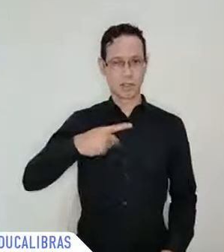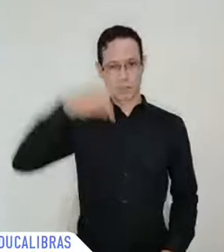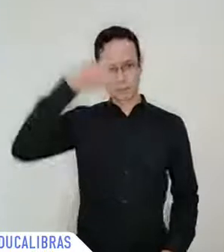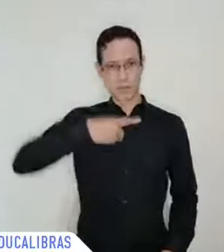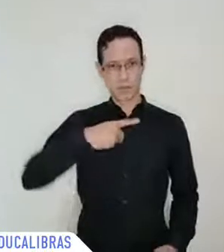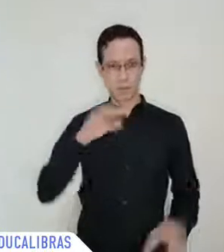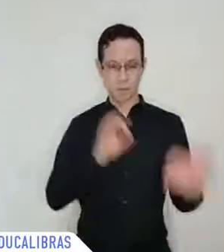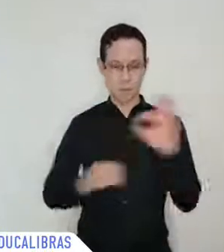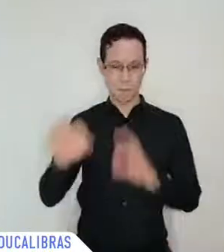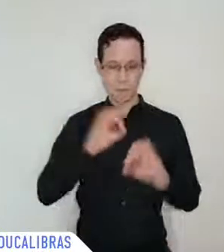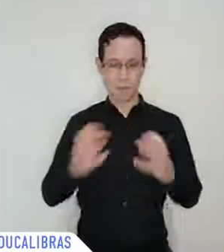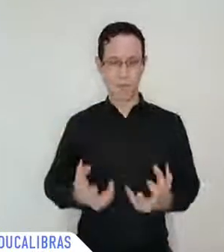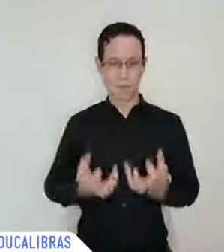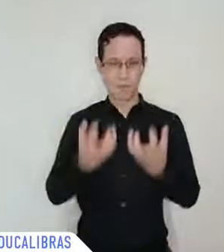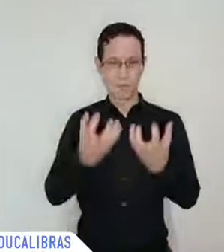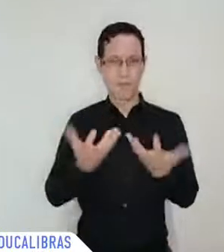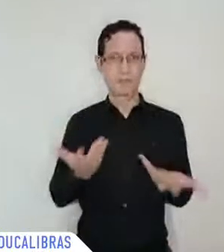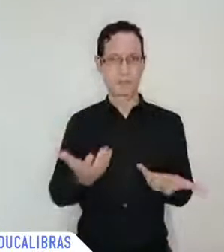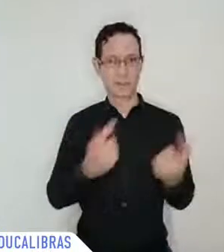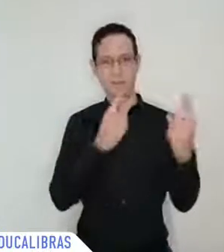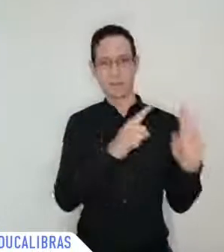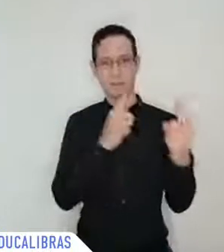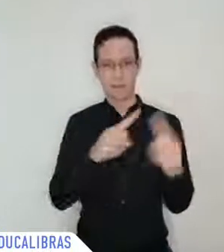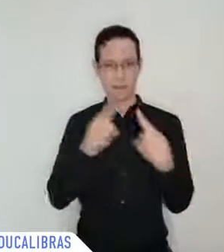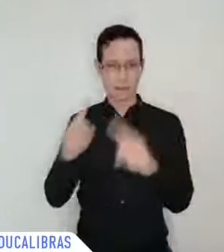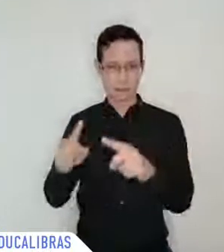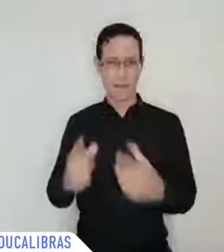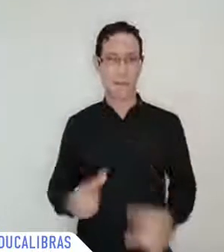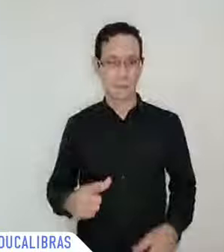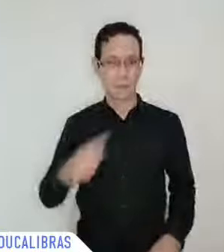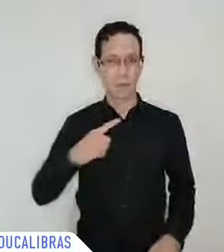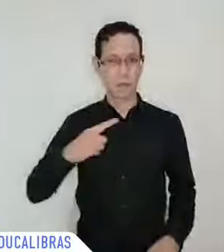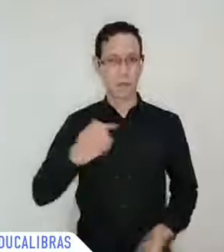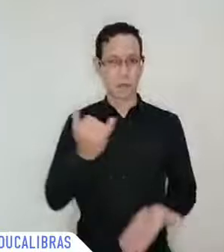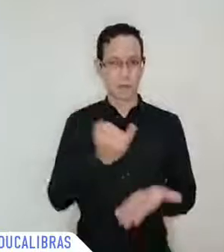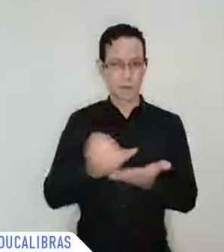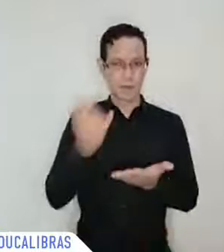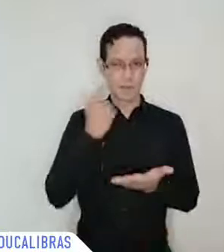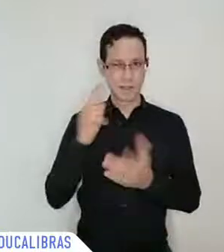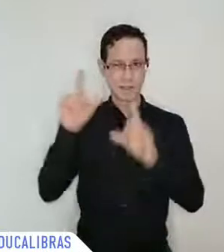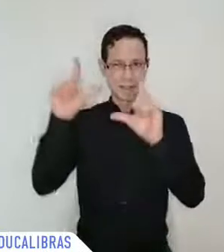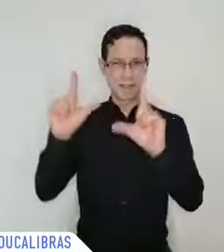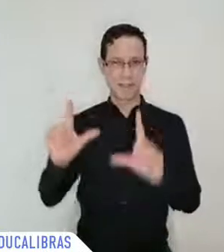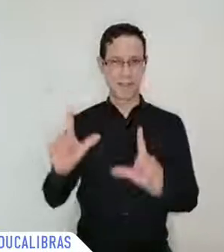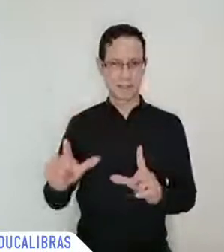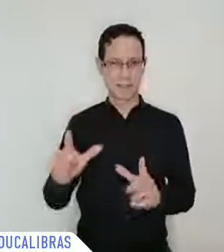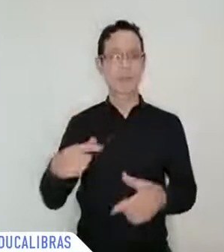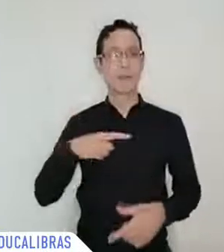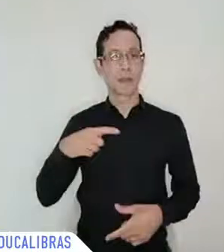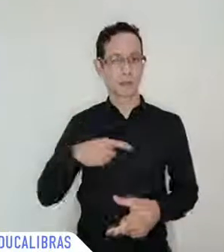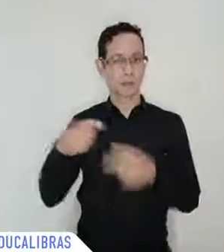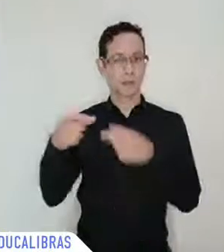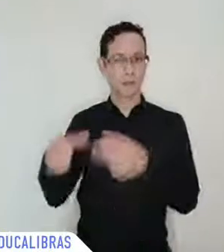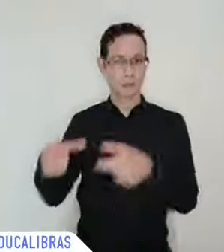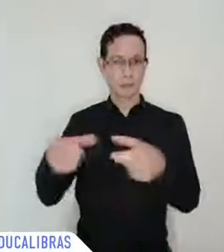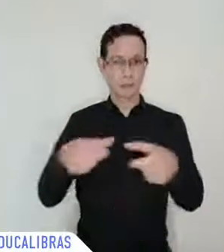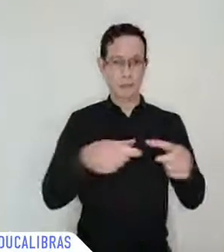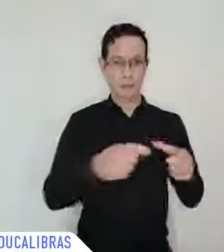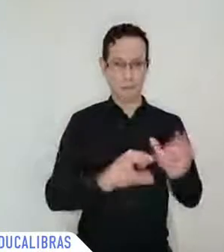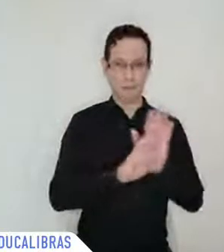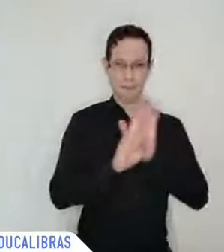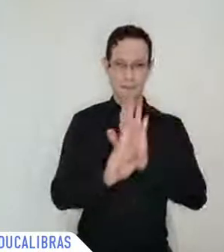an obstacle, and they only think of the building of power. And now